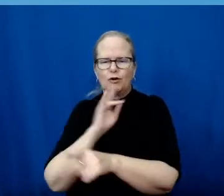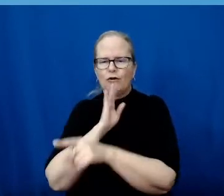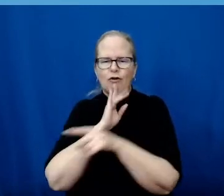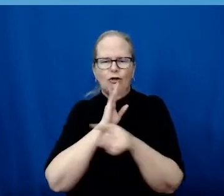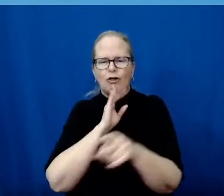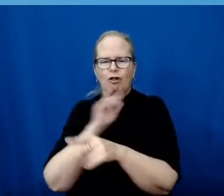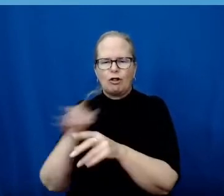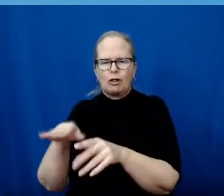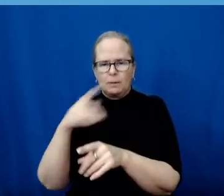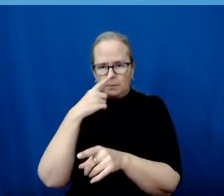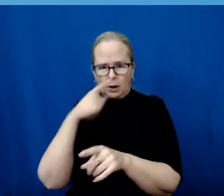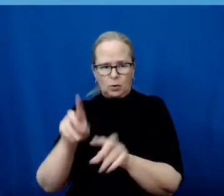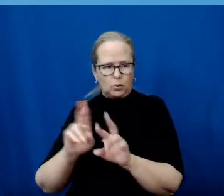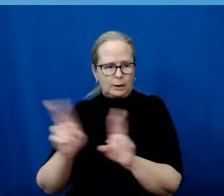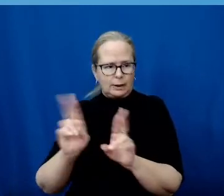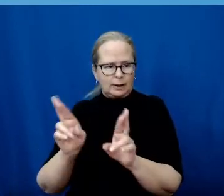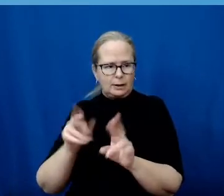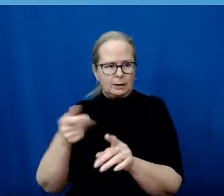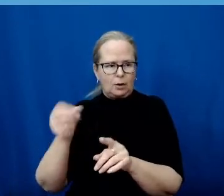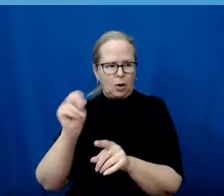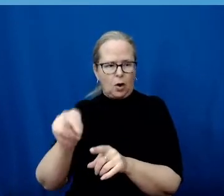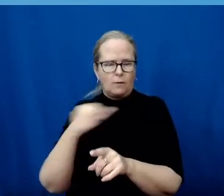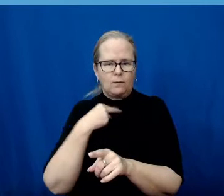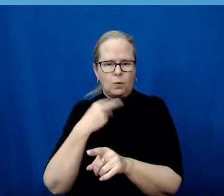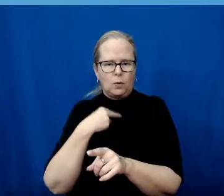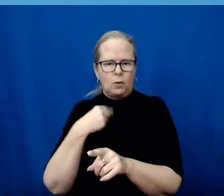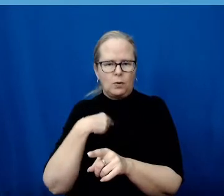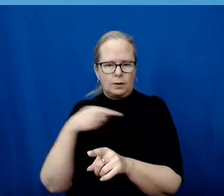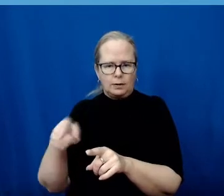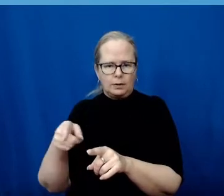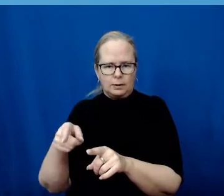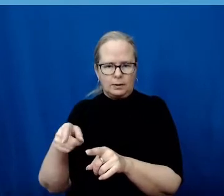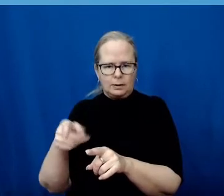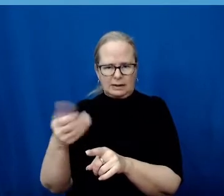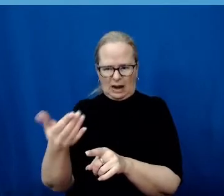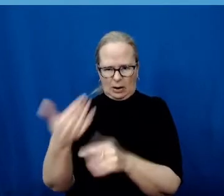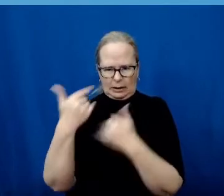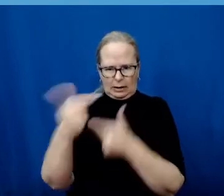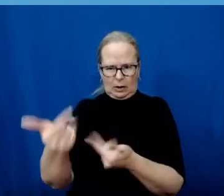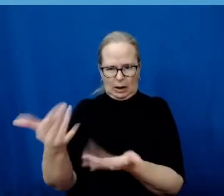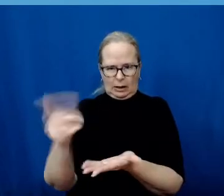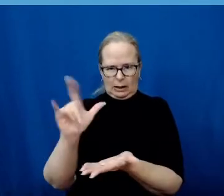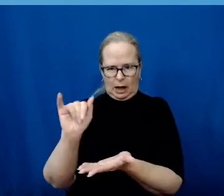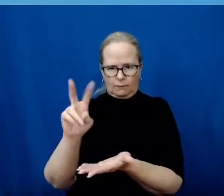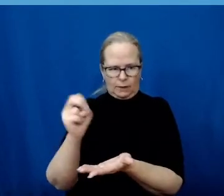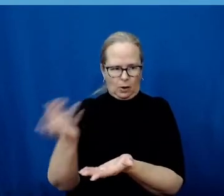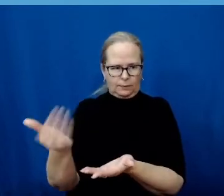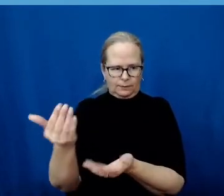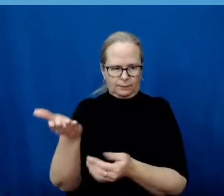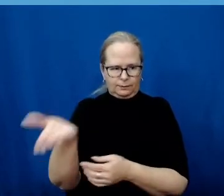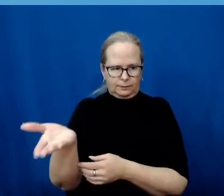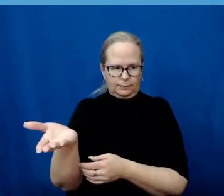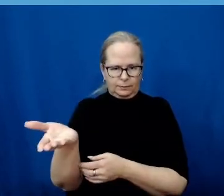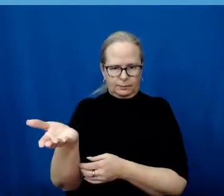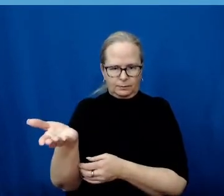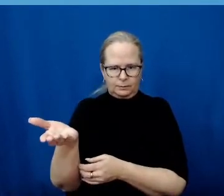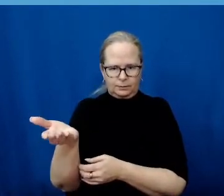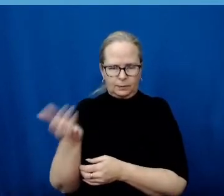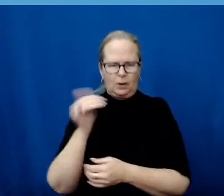Yeah, you're live now on that. That's so fascinating, Cynthia, you're watching, and that slight little bit of delay. I'm enjoying